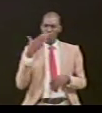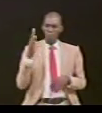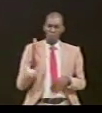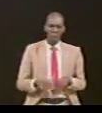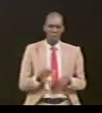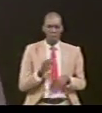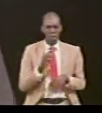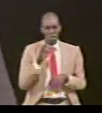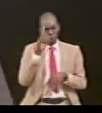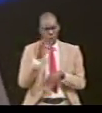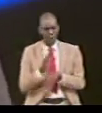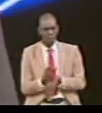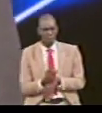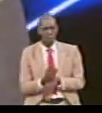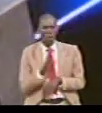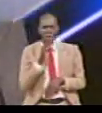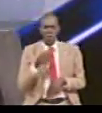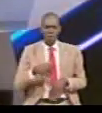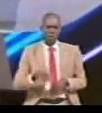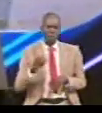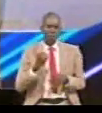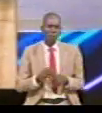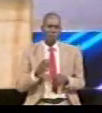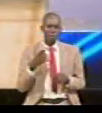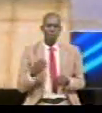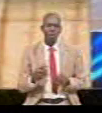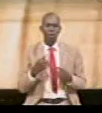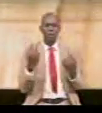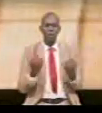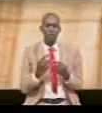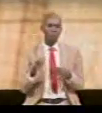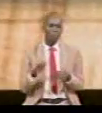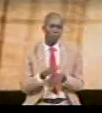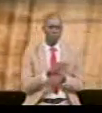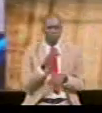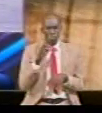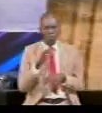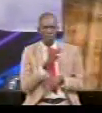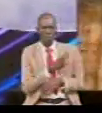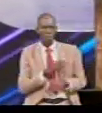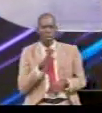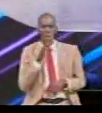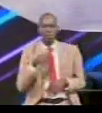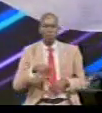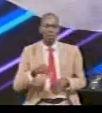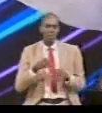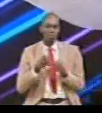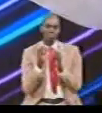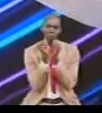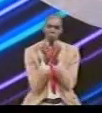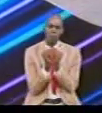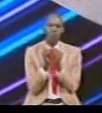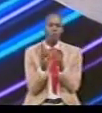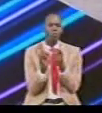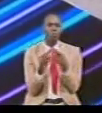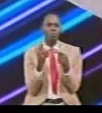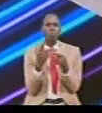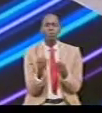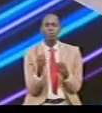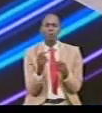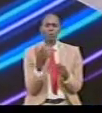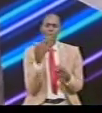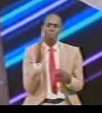bondage to any sinful character? Are you still in bondage to something that you have had